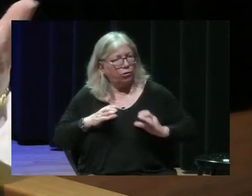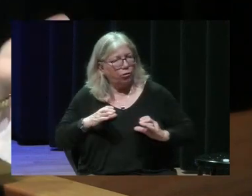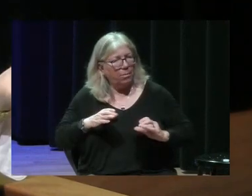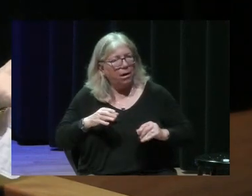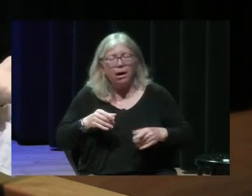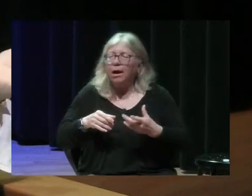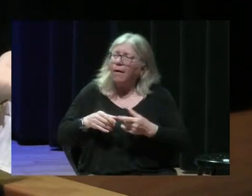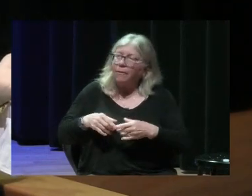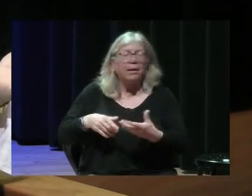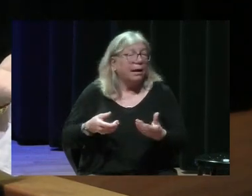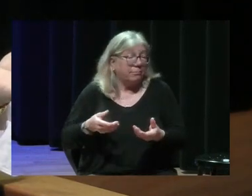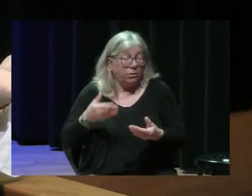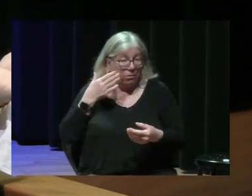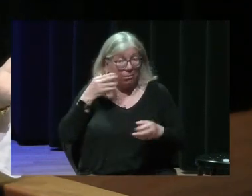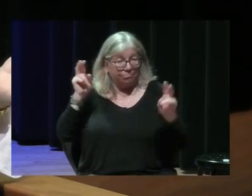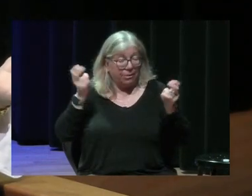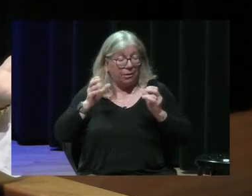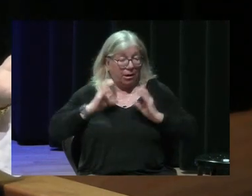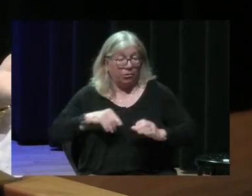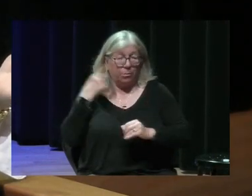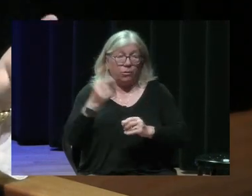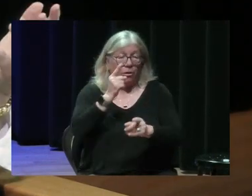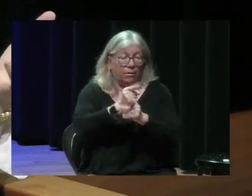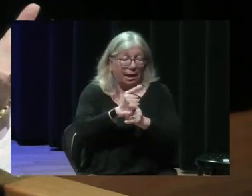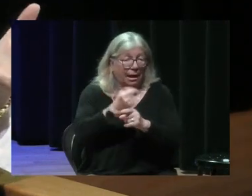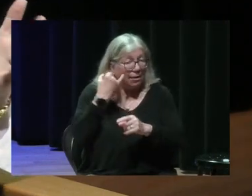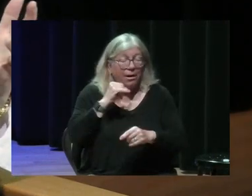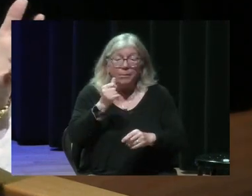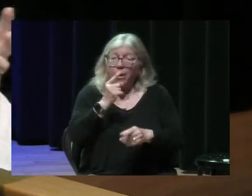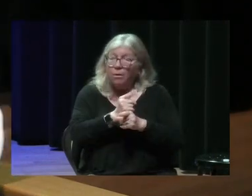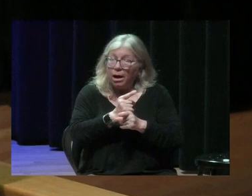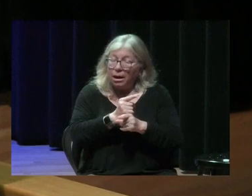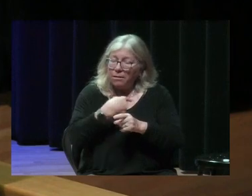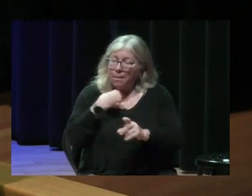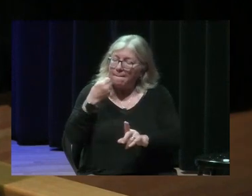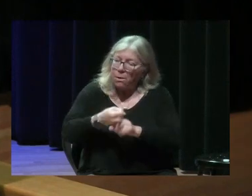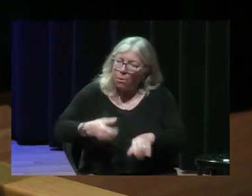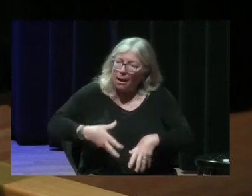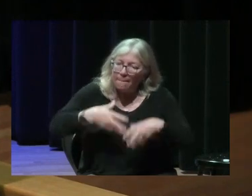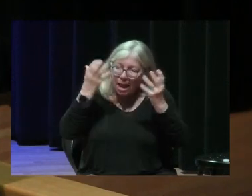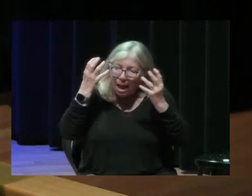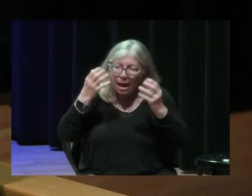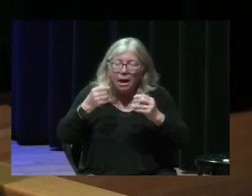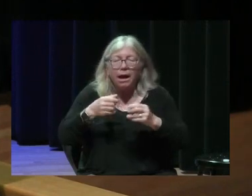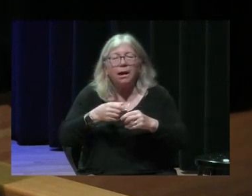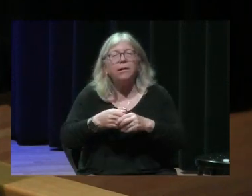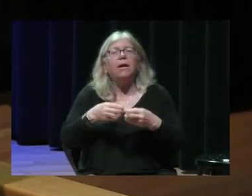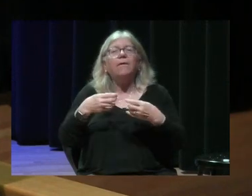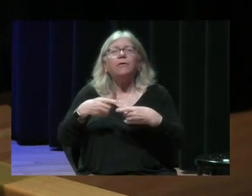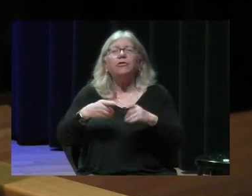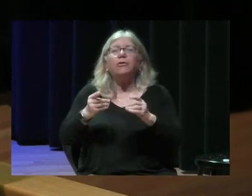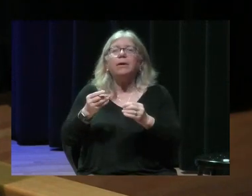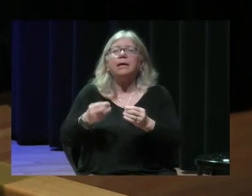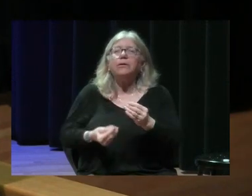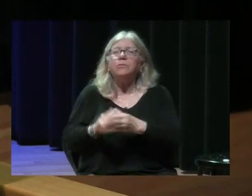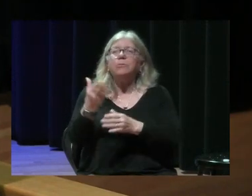the customer's supposed to be always right. And so when I'm not always right, I get really mad. Over spring break, we sent my children to wait in